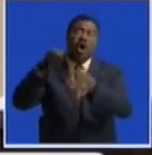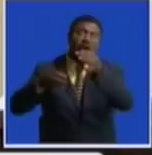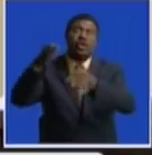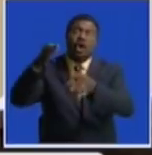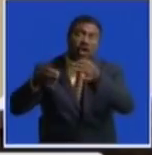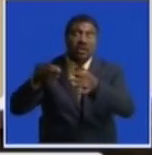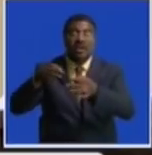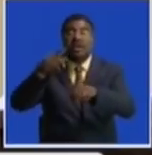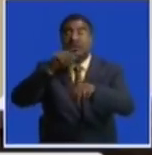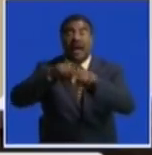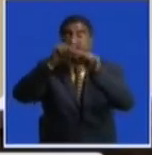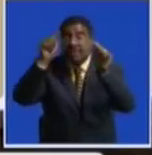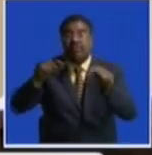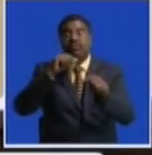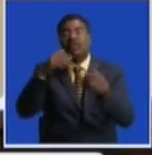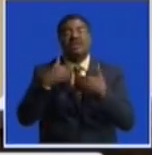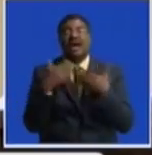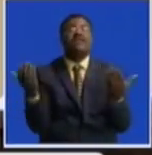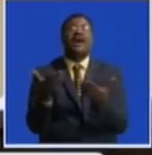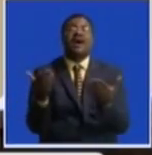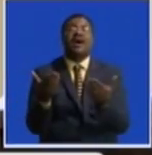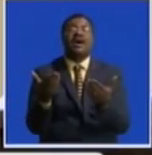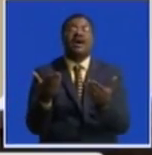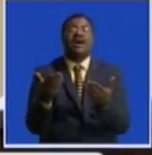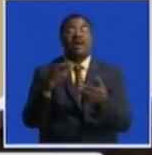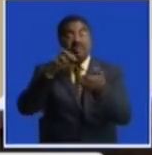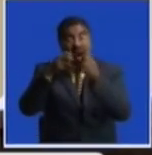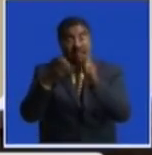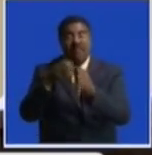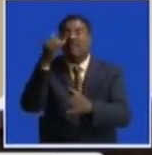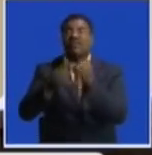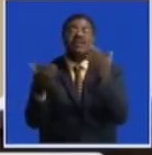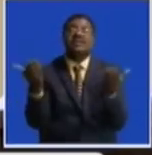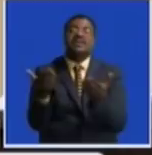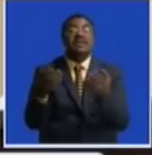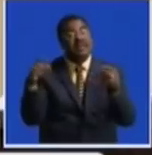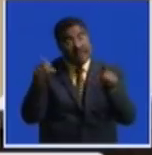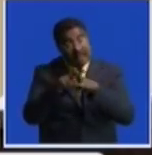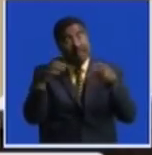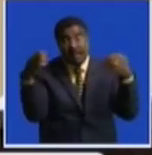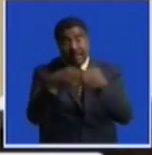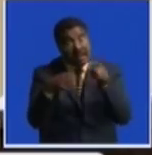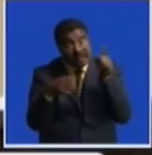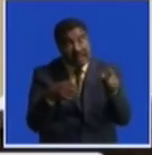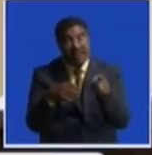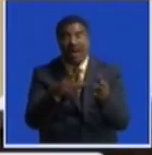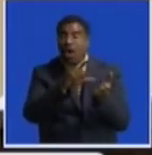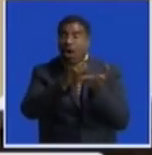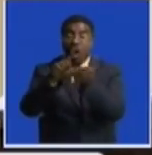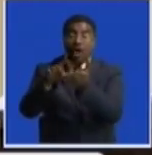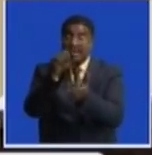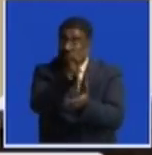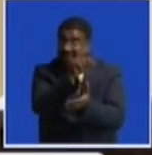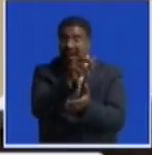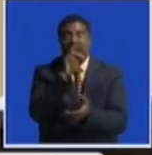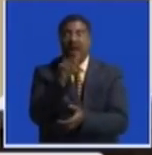of a timetable for the conclusion of a case. Banks and other lending institutions are key here